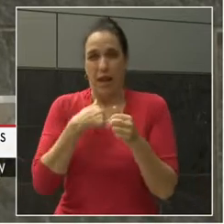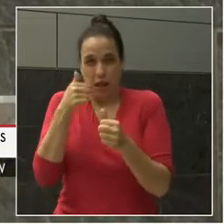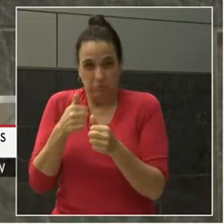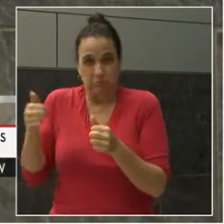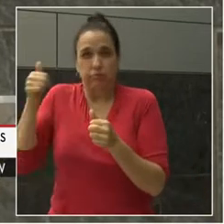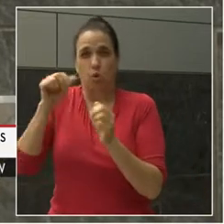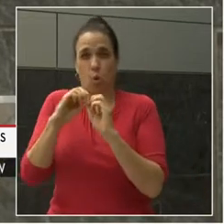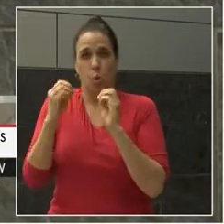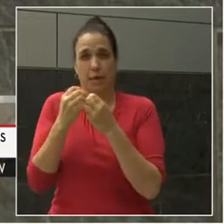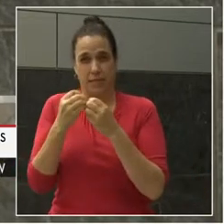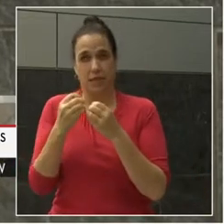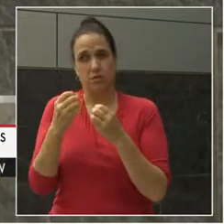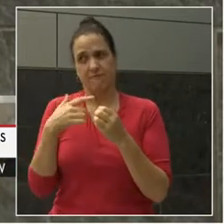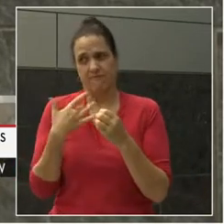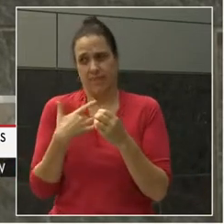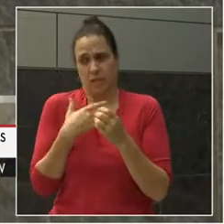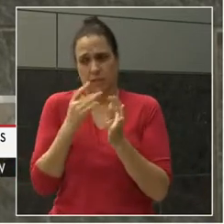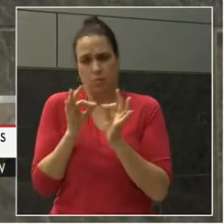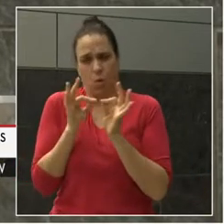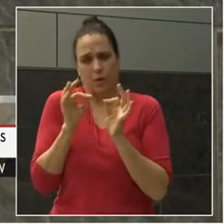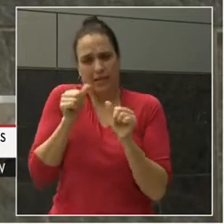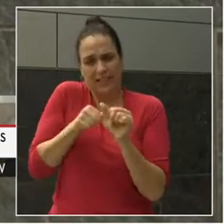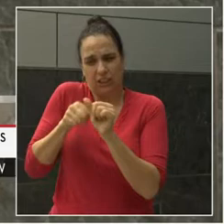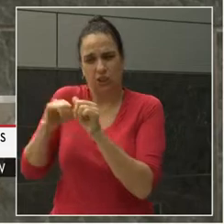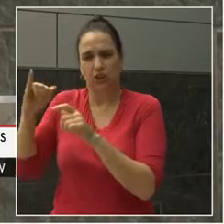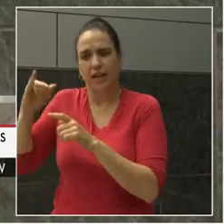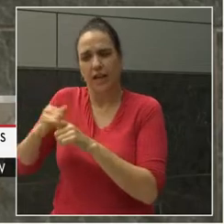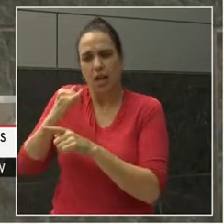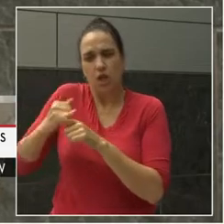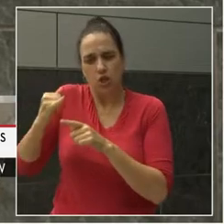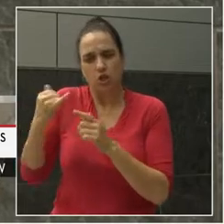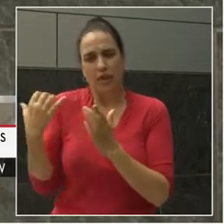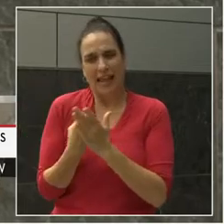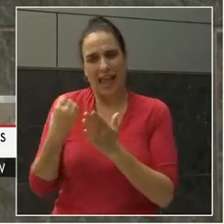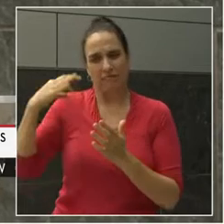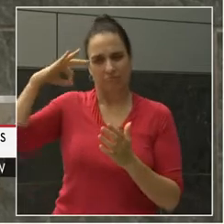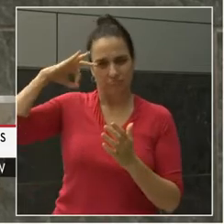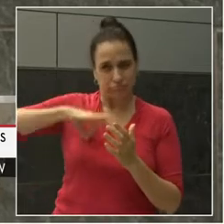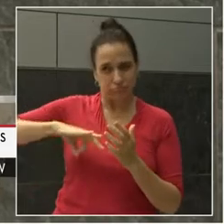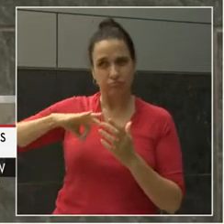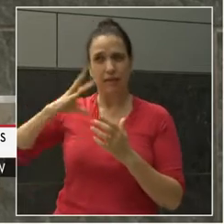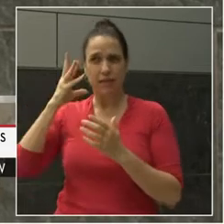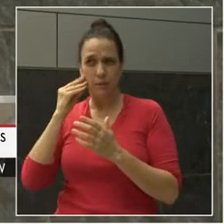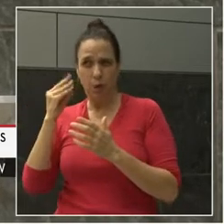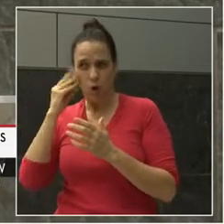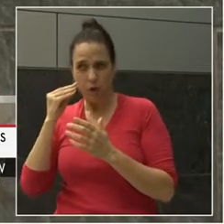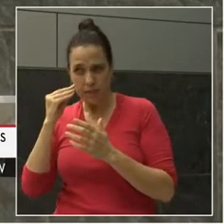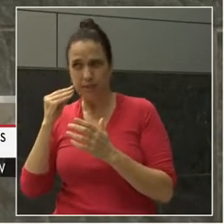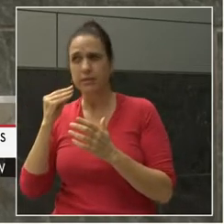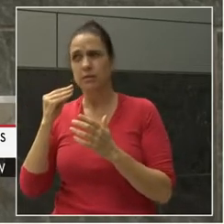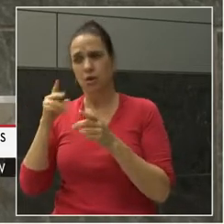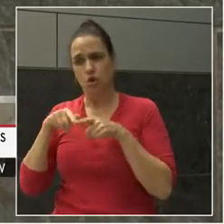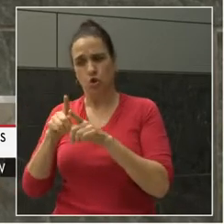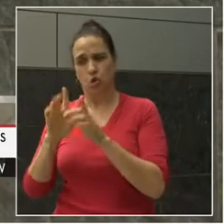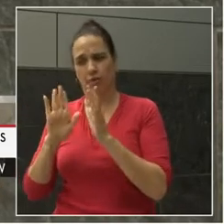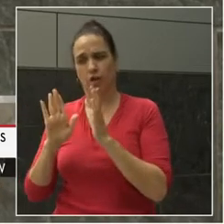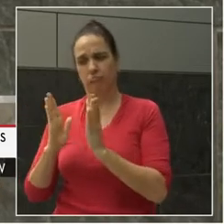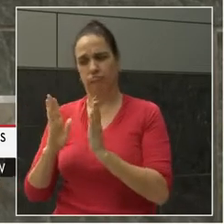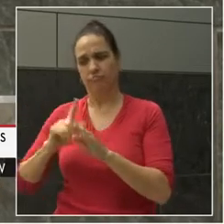each intern gains experience during their time with us, yet we also want to ensure that it's fun, which it